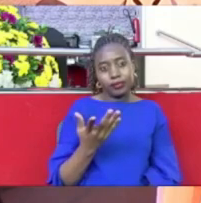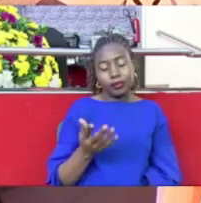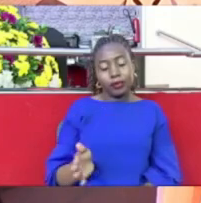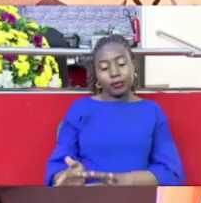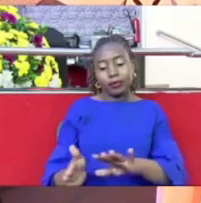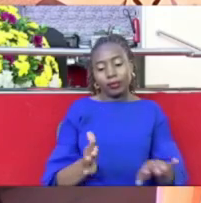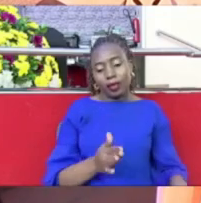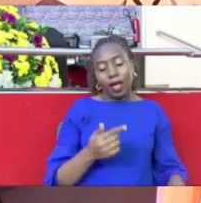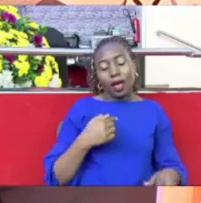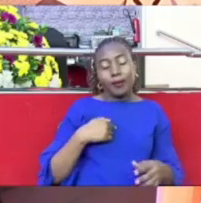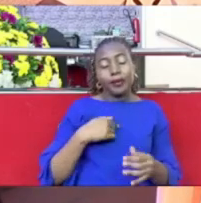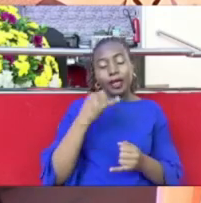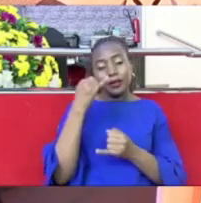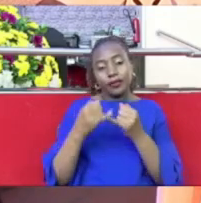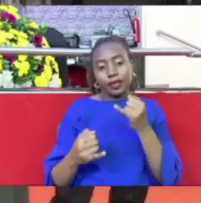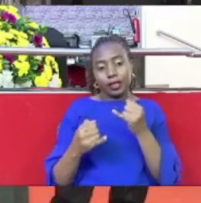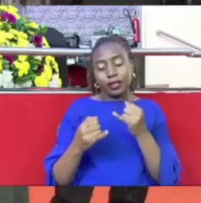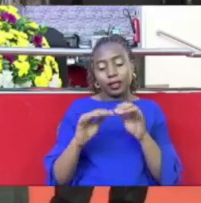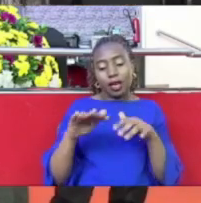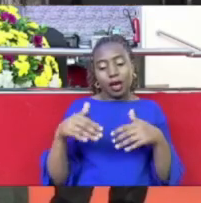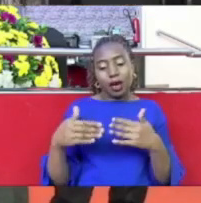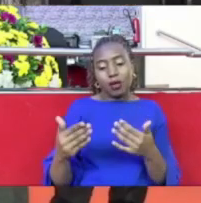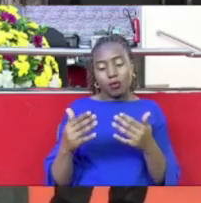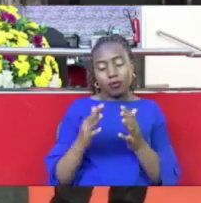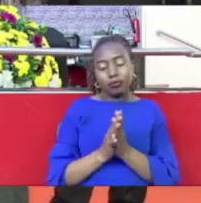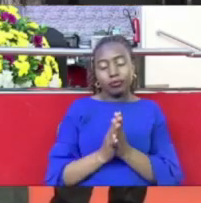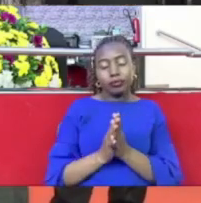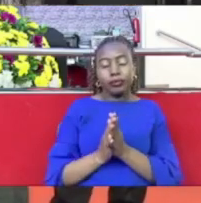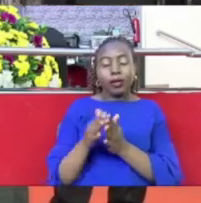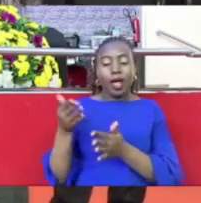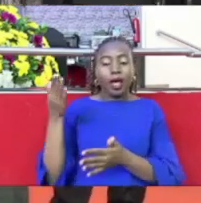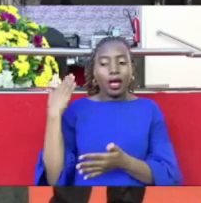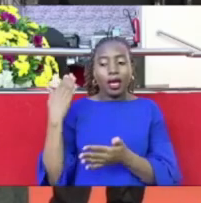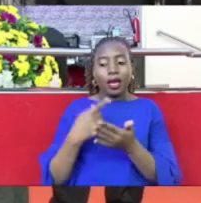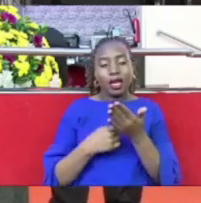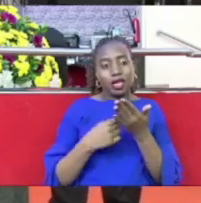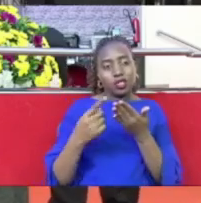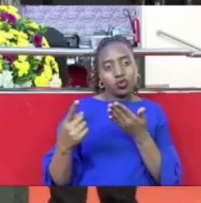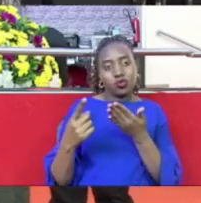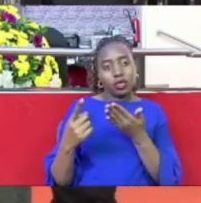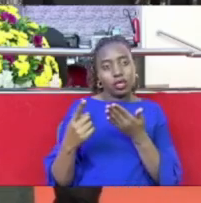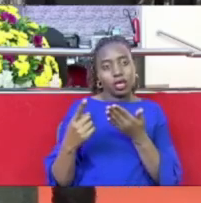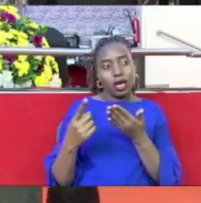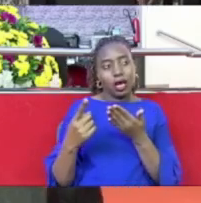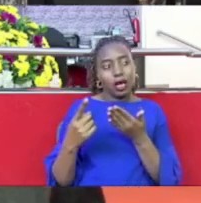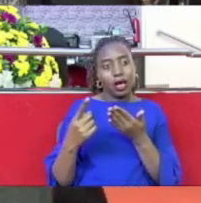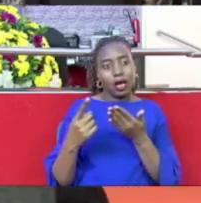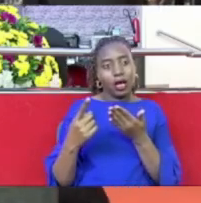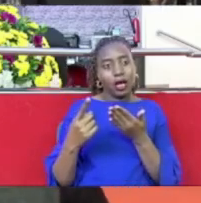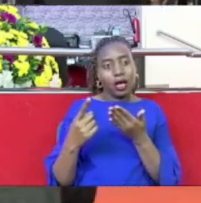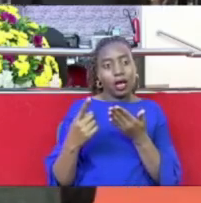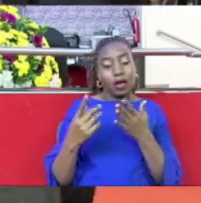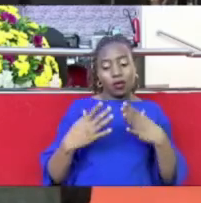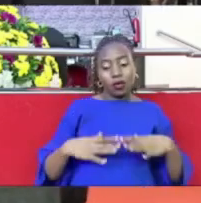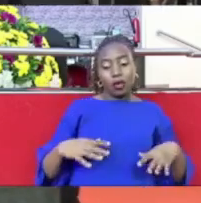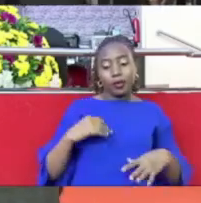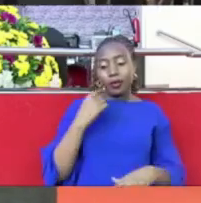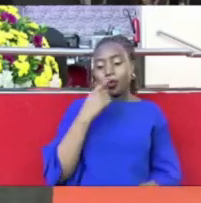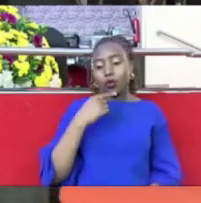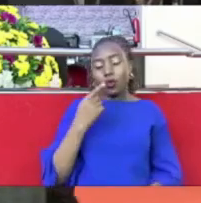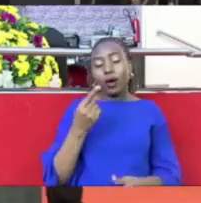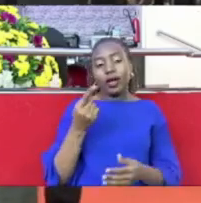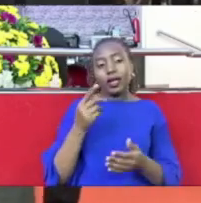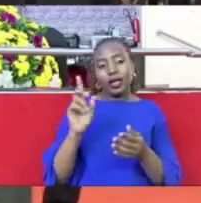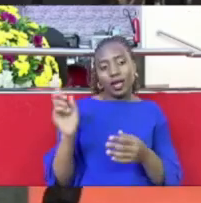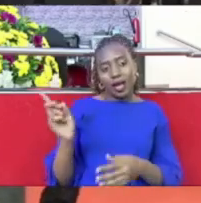words. Nataka nimalize kwa kusema. Last week, for those ones who are in Nairobi, juma lililopita kwa wale ambao wako Nairobi, if